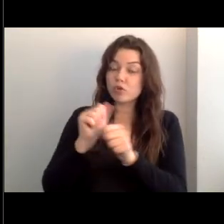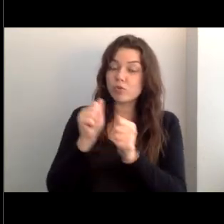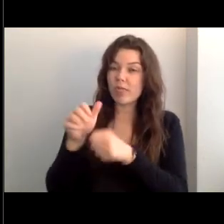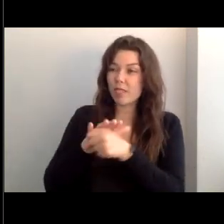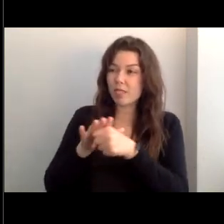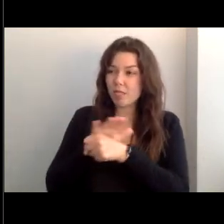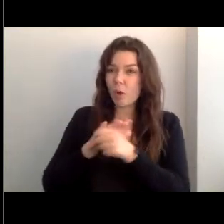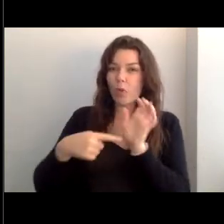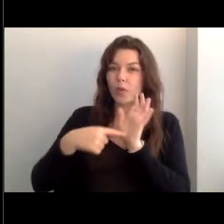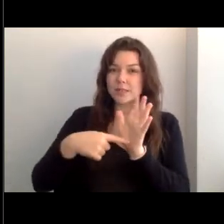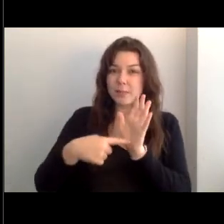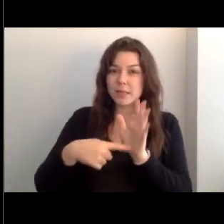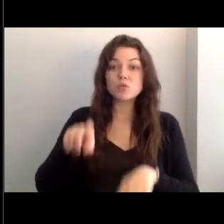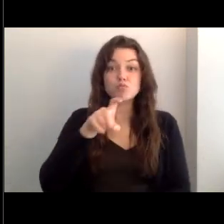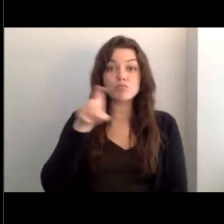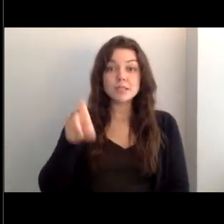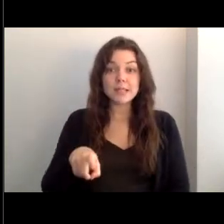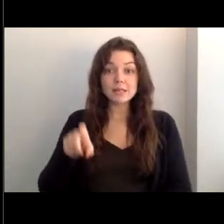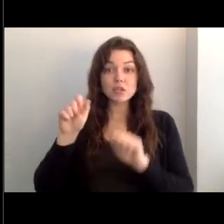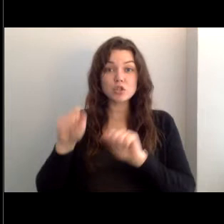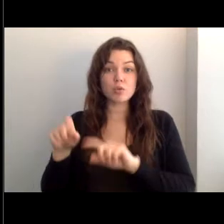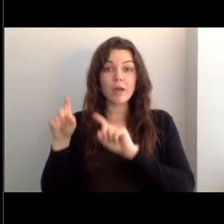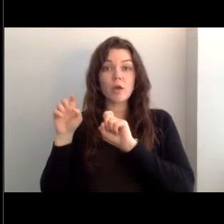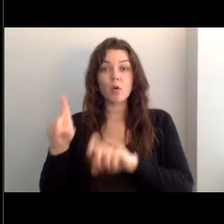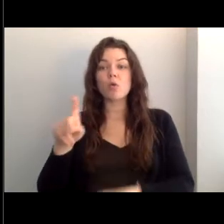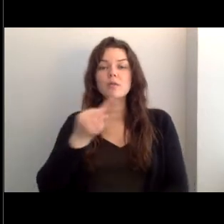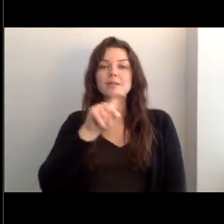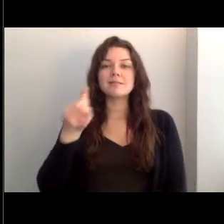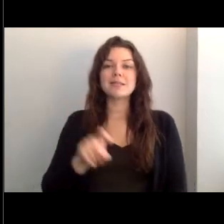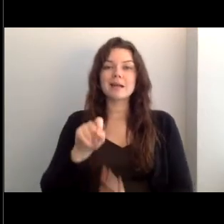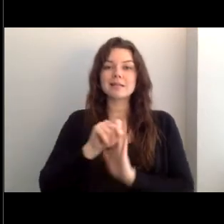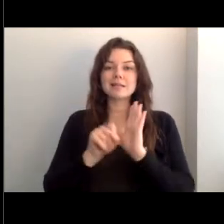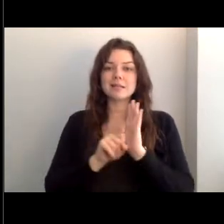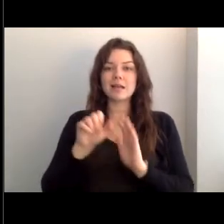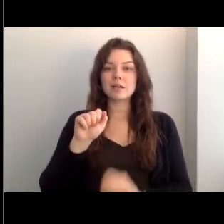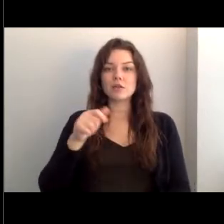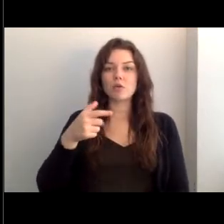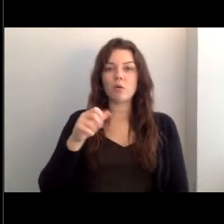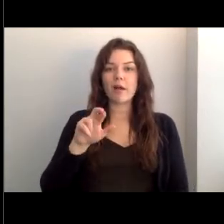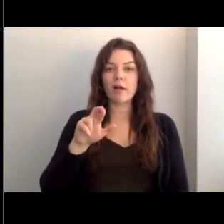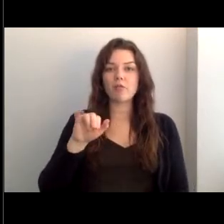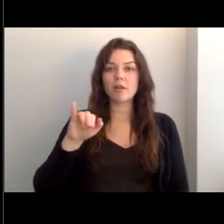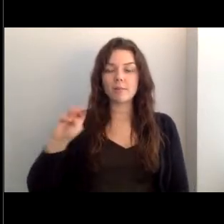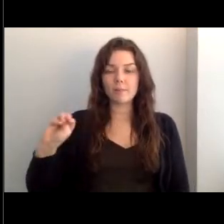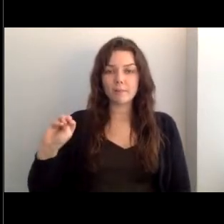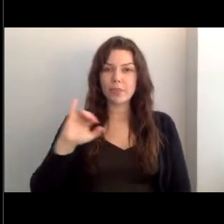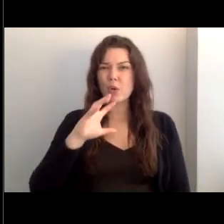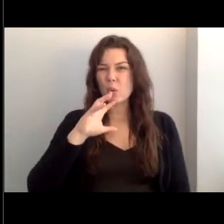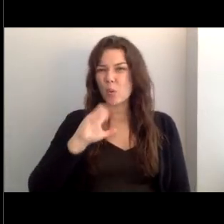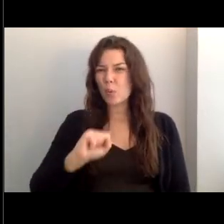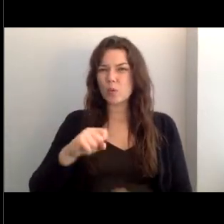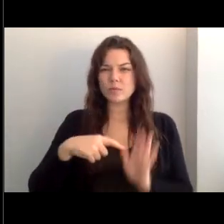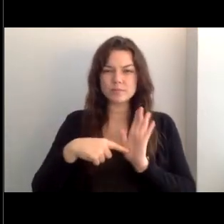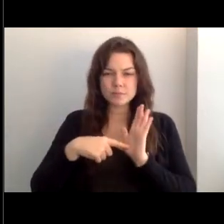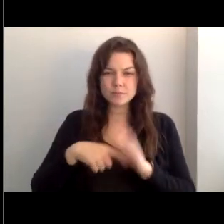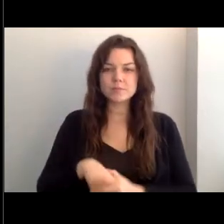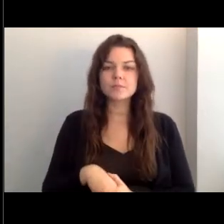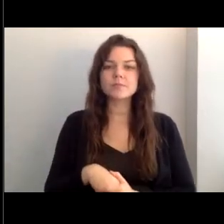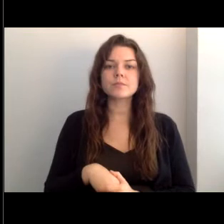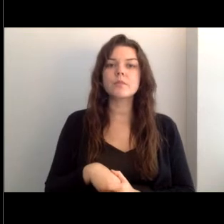Texas, you can visit the Flower Garden Banks at Texas State Aquarium. That's one of the oldest exhibits. There's this very small one at Moody Gardens